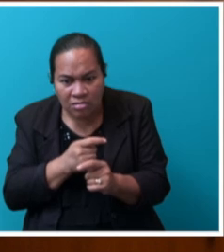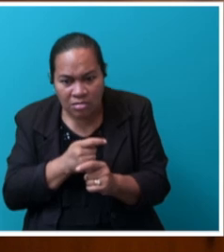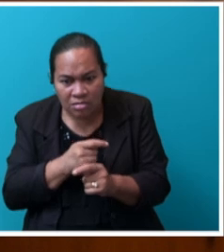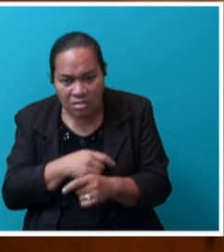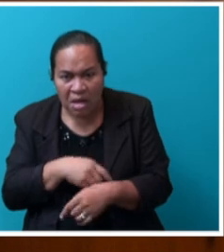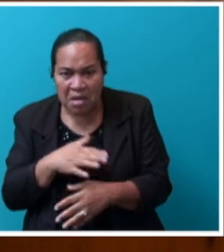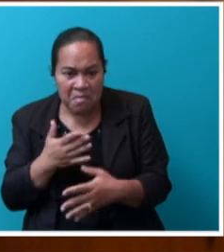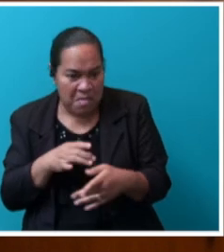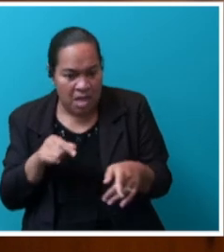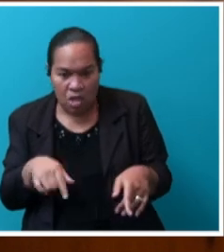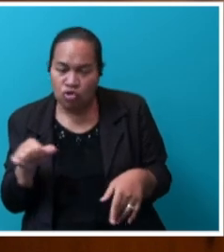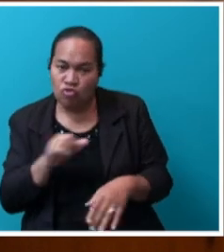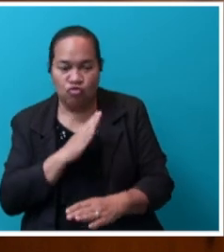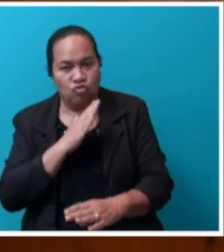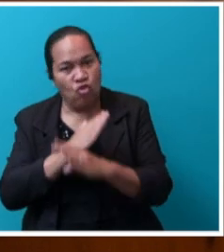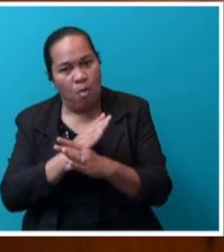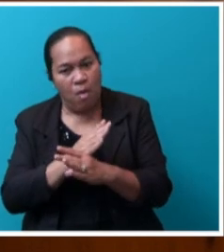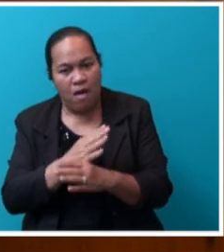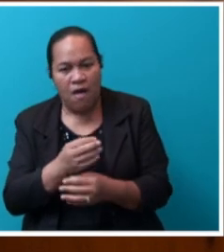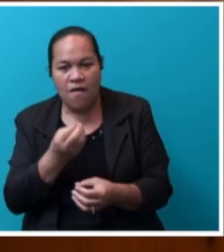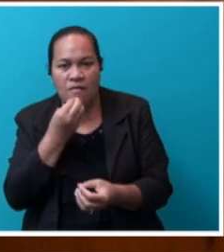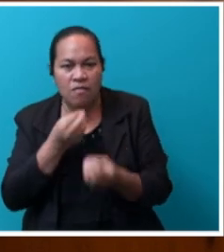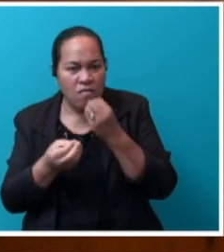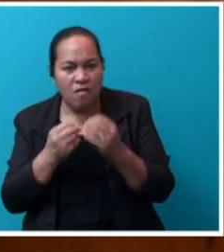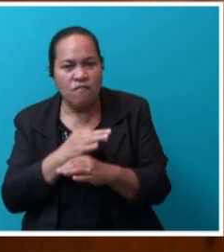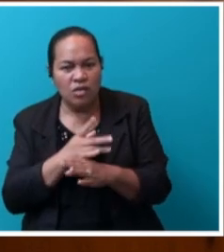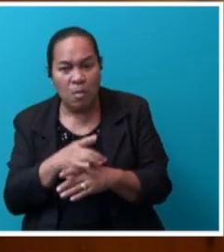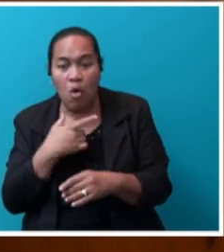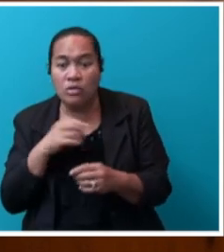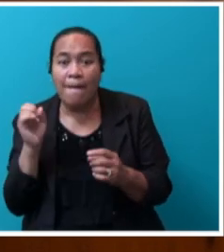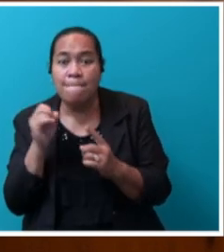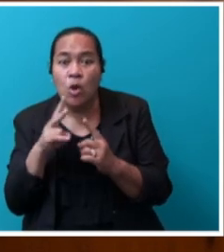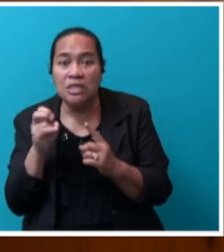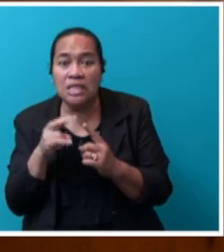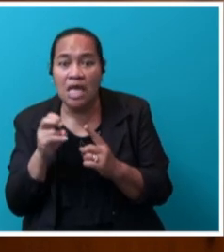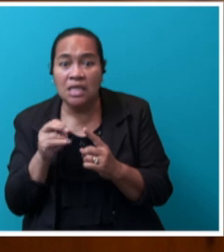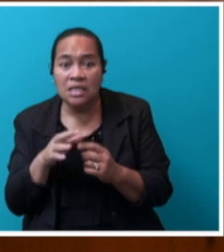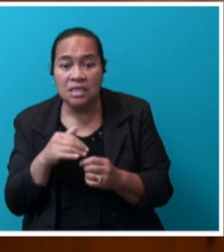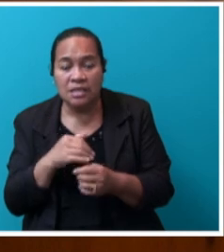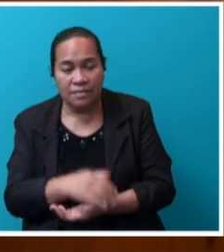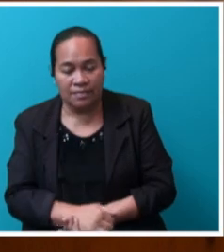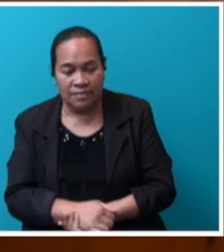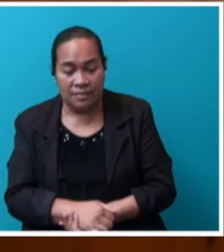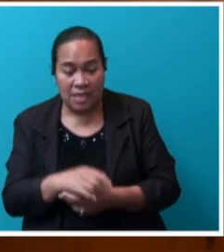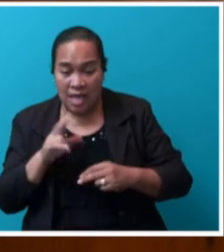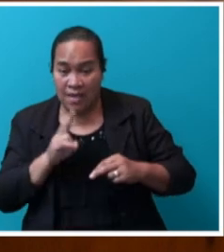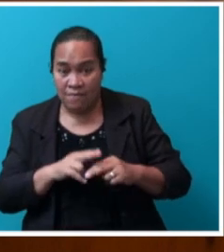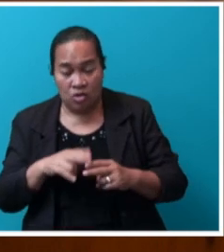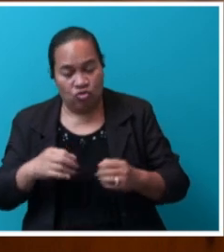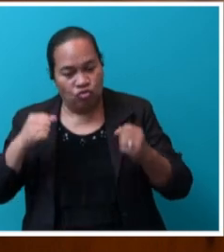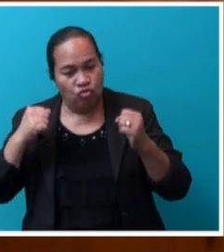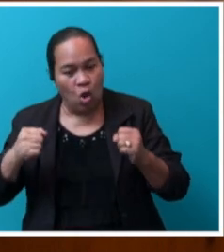much fish at this time, because some of them get to be poisonous. Mr. Speaker, sir, Fiji has been a strong